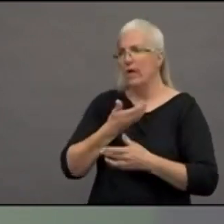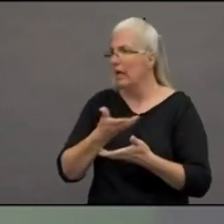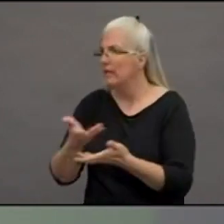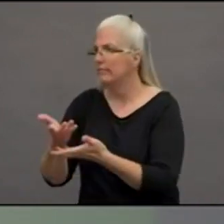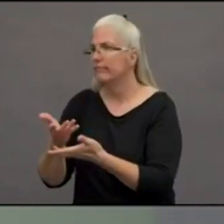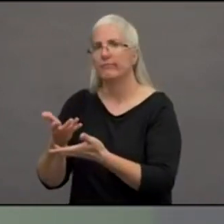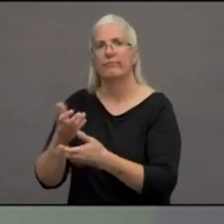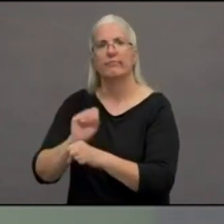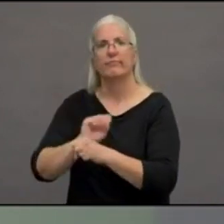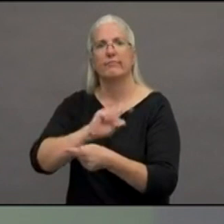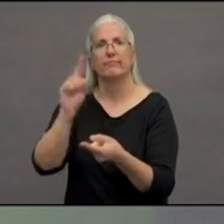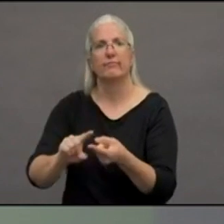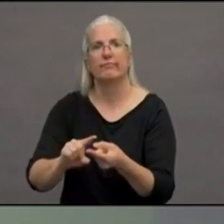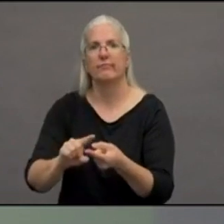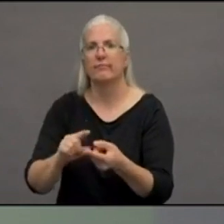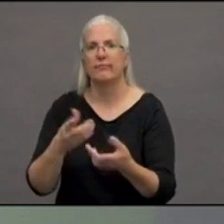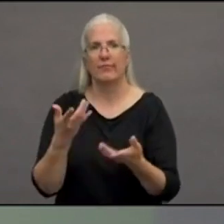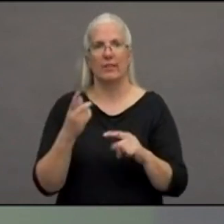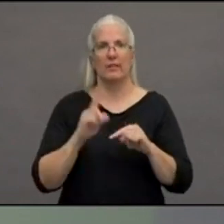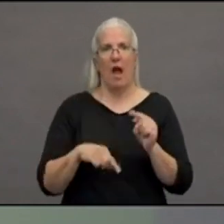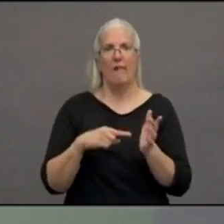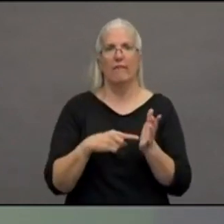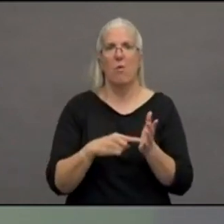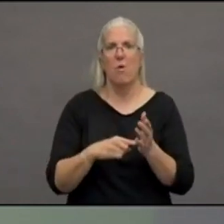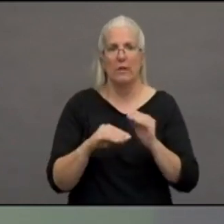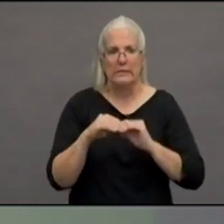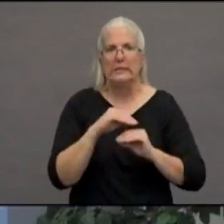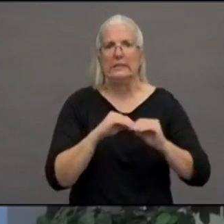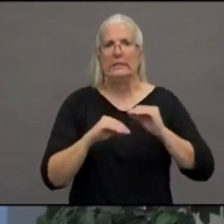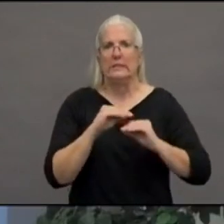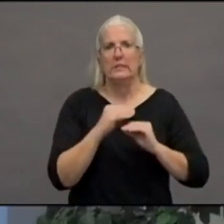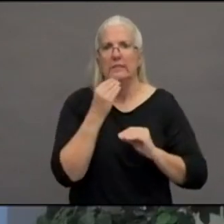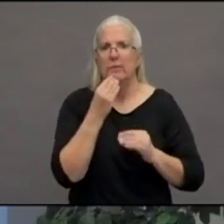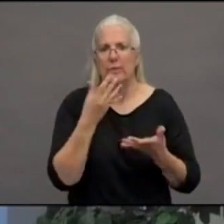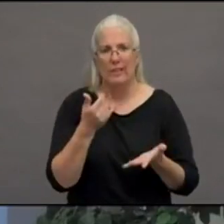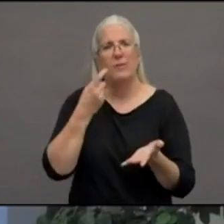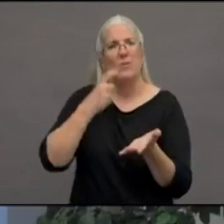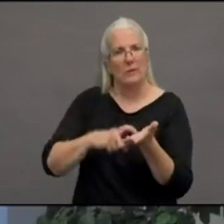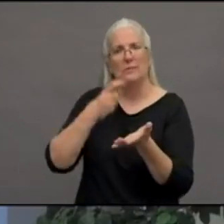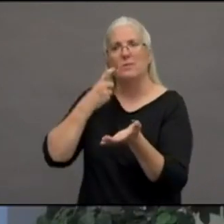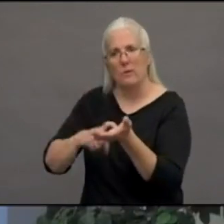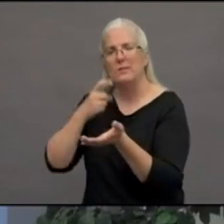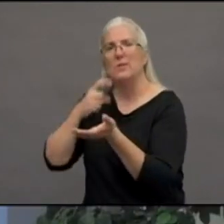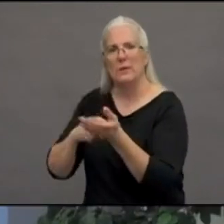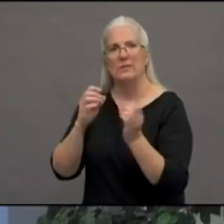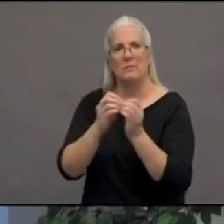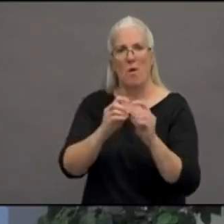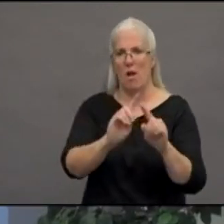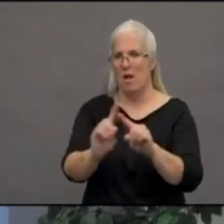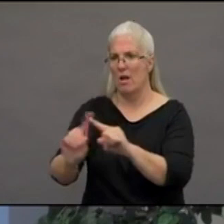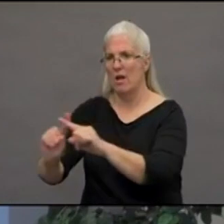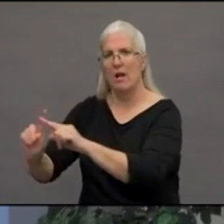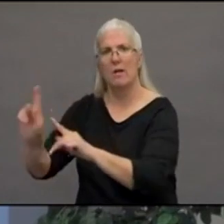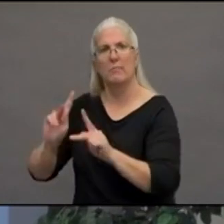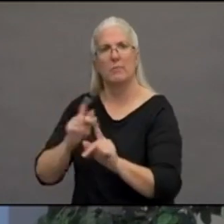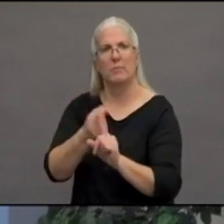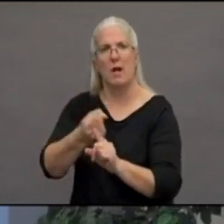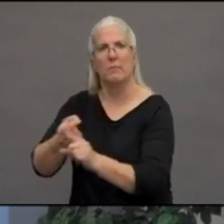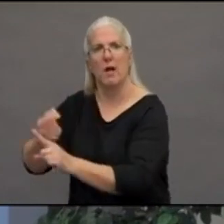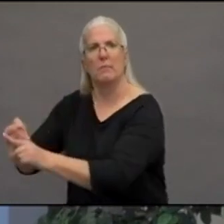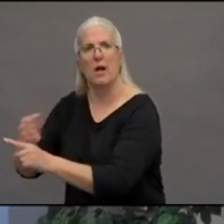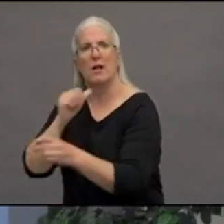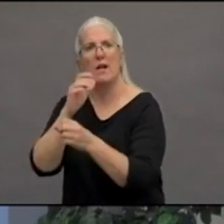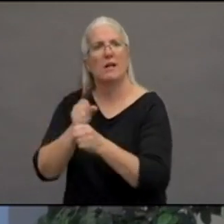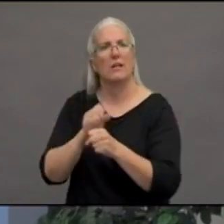the shifting face of folks that are being food insecure. Thank you for explaining that change for us. Now, can you talk a little bit more